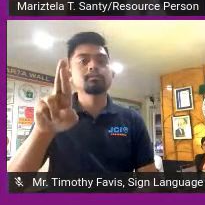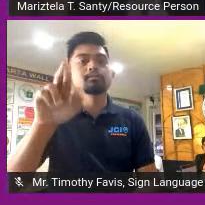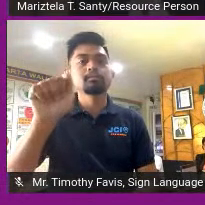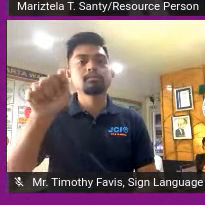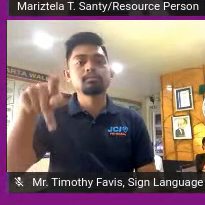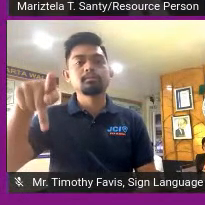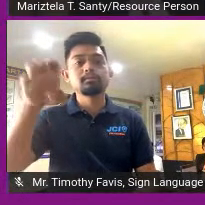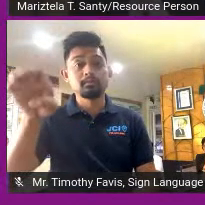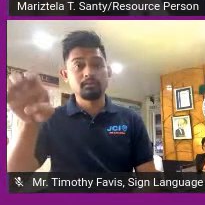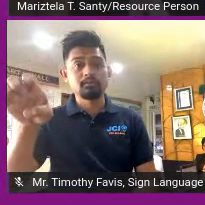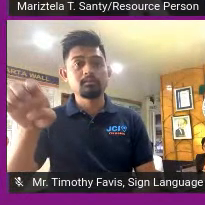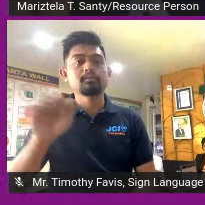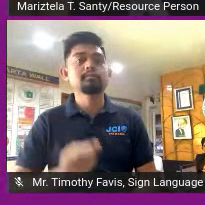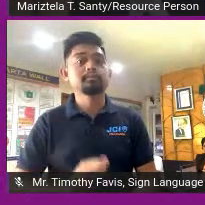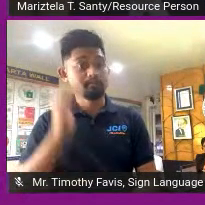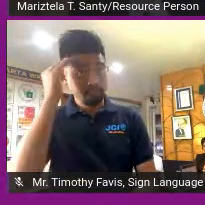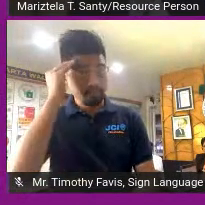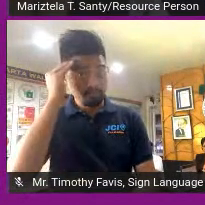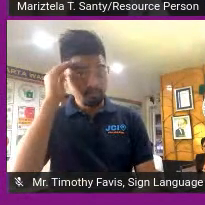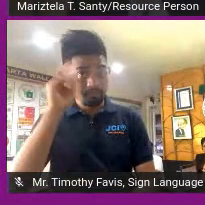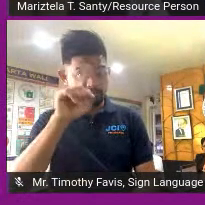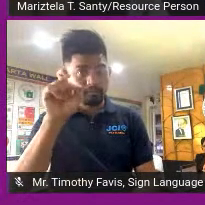alam natin kung ano ang rape.